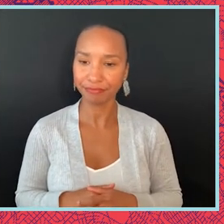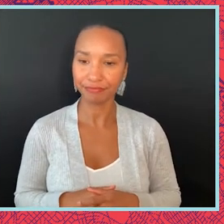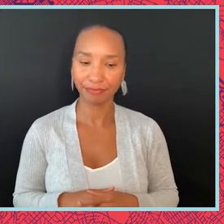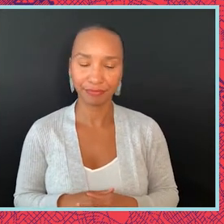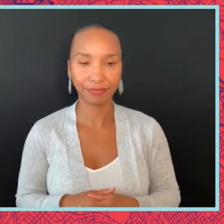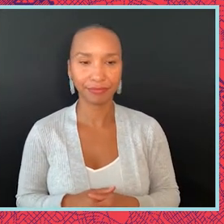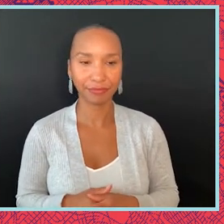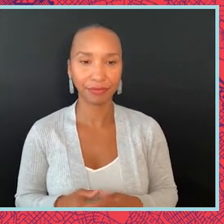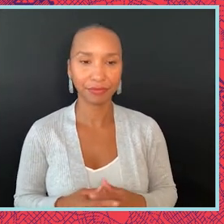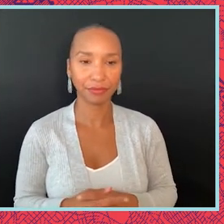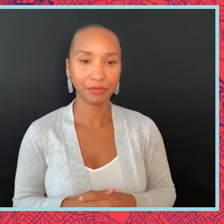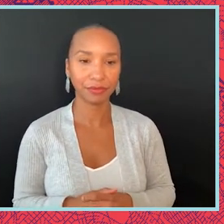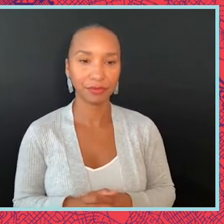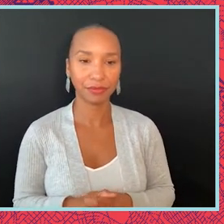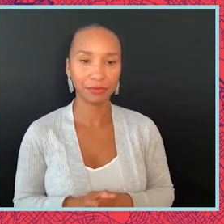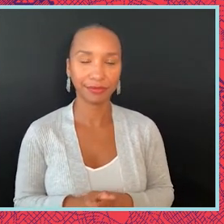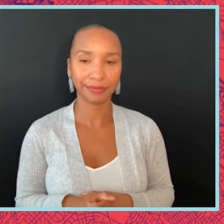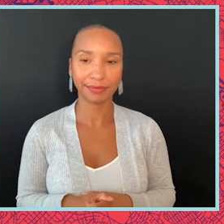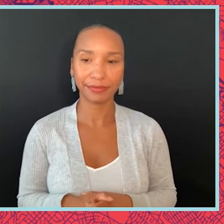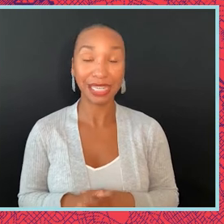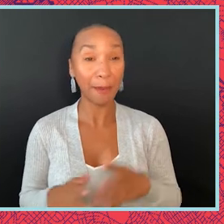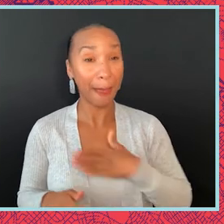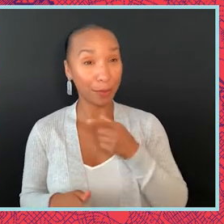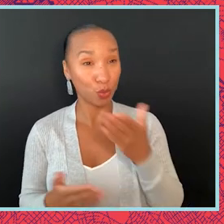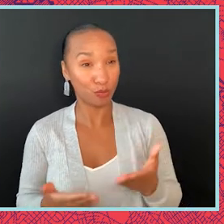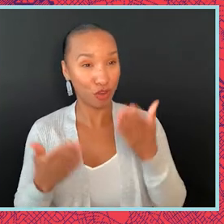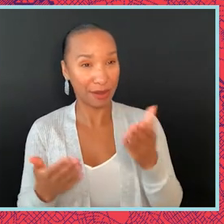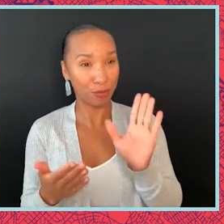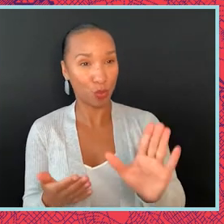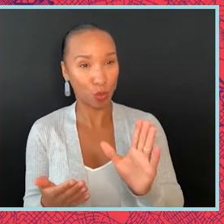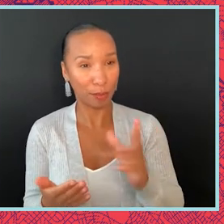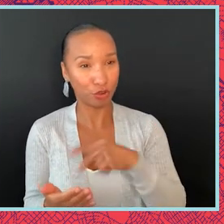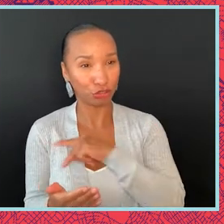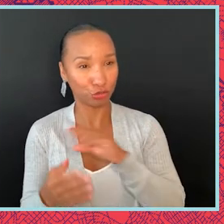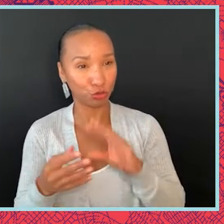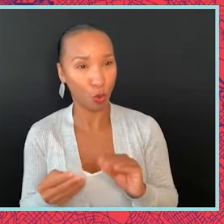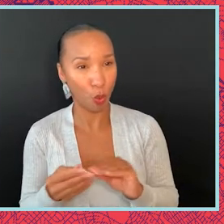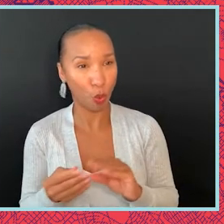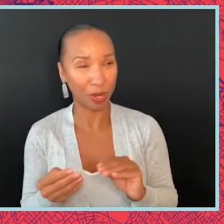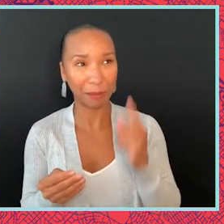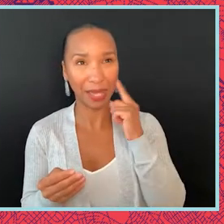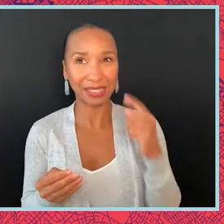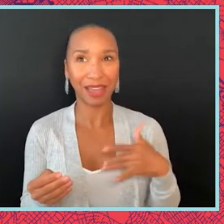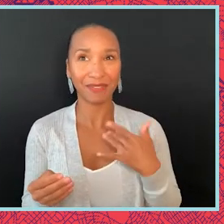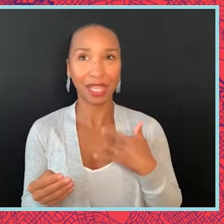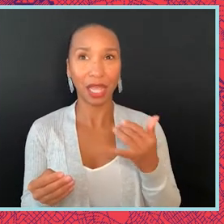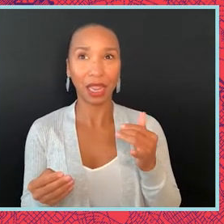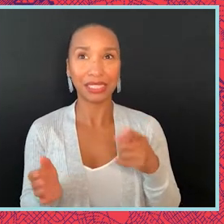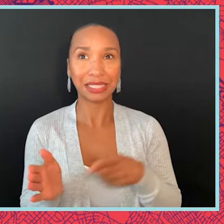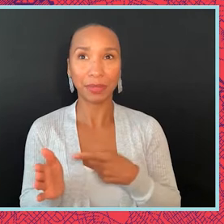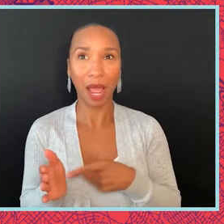I really, I'm glad you brought up this very personal sort of story, Jamal, because I